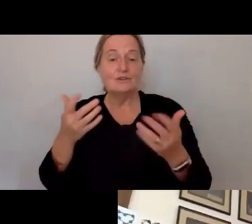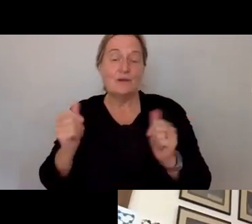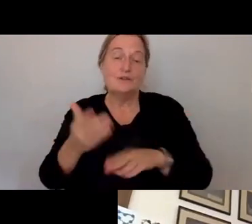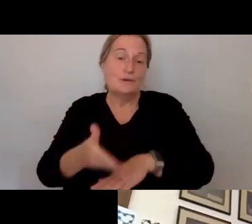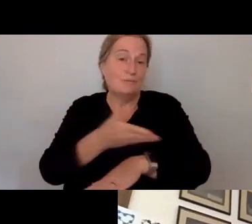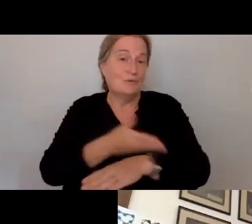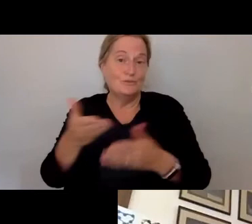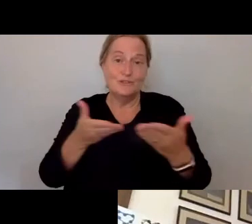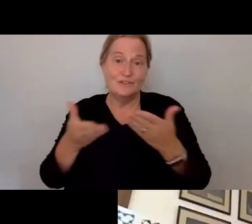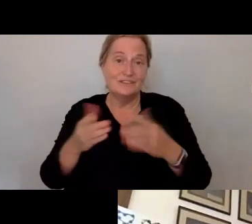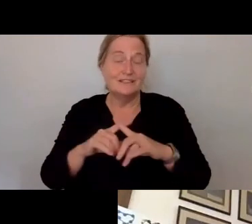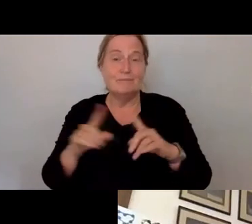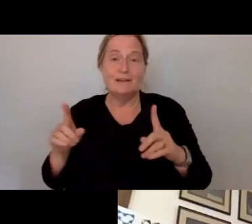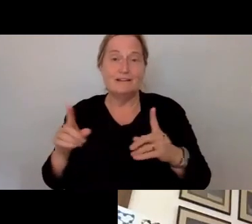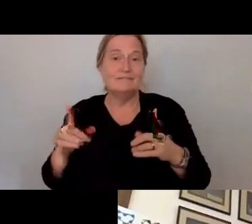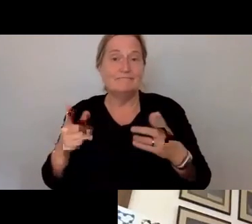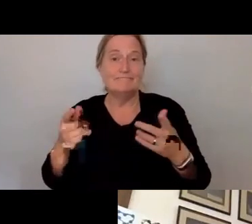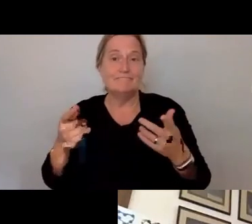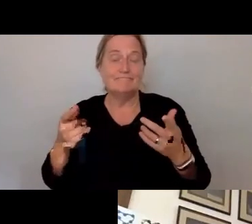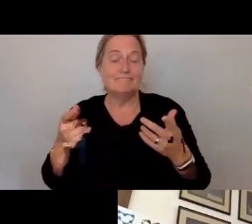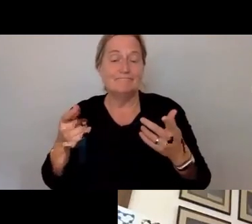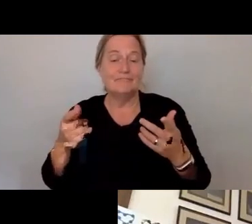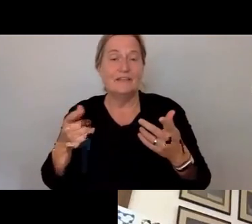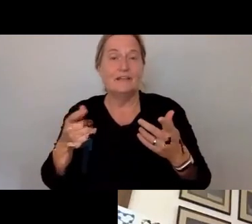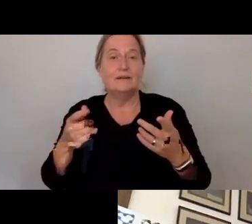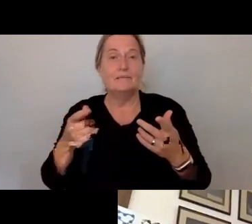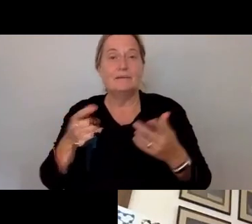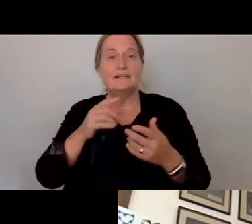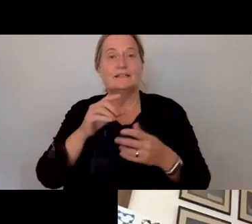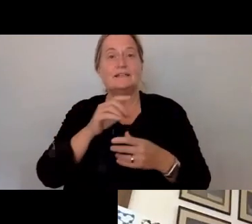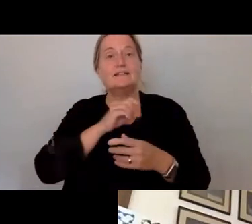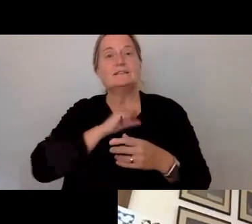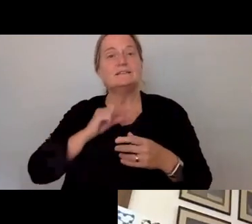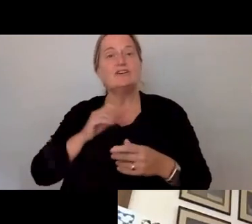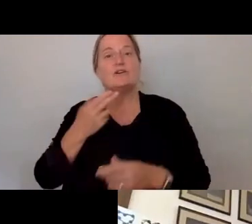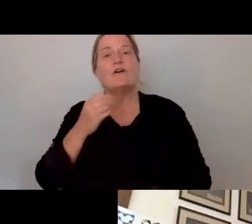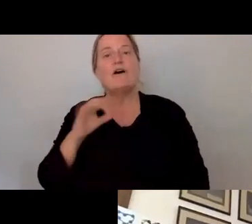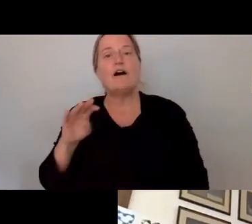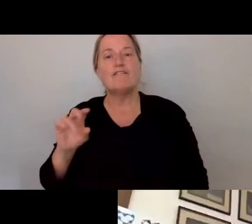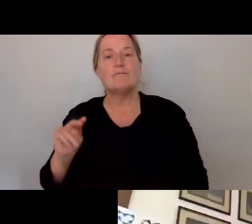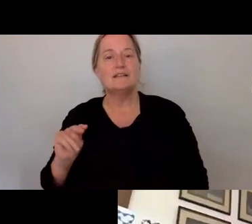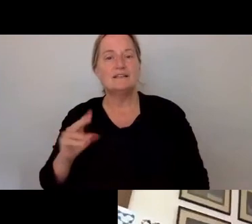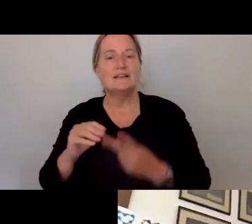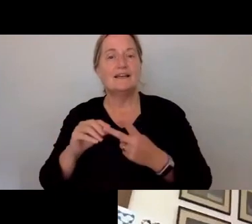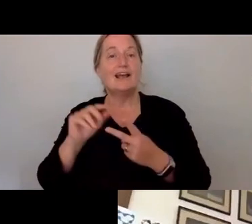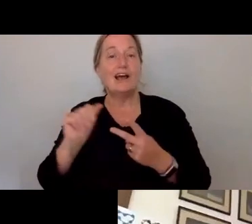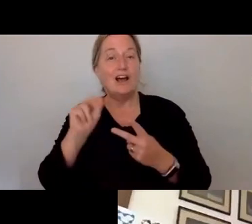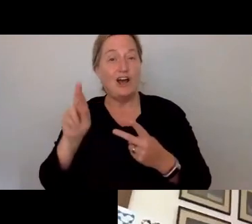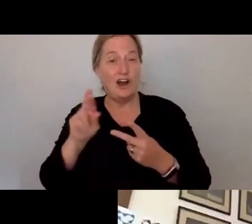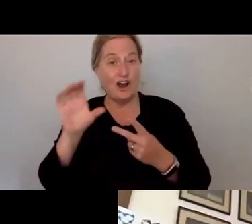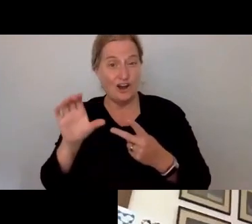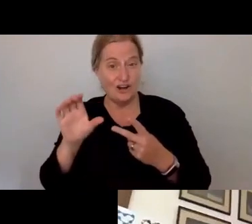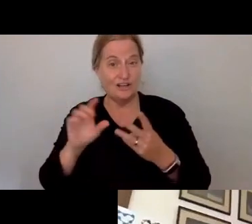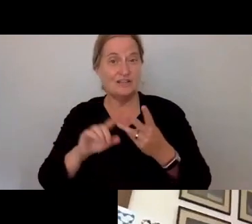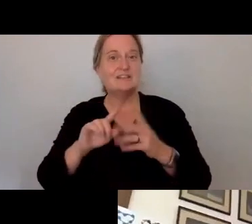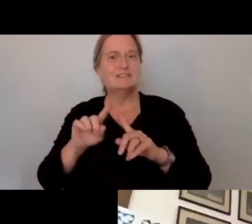I, and the ARC and a good number of other people in the department helped us. We've redefined it in Minnesota. The default